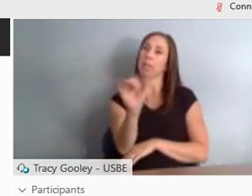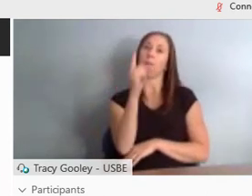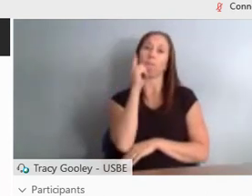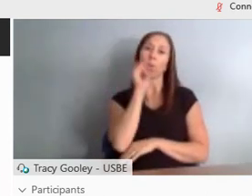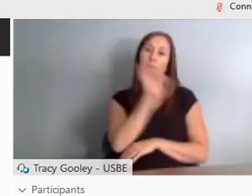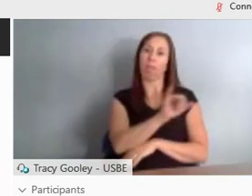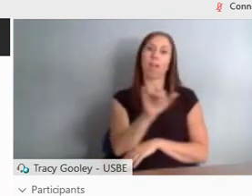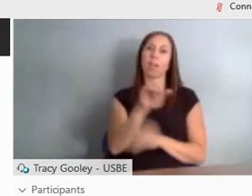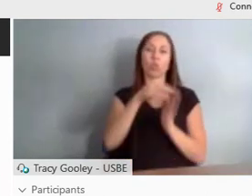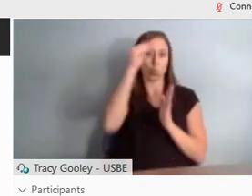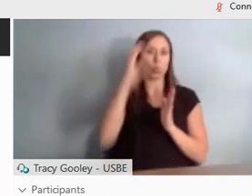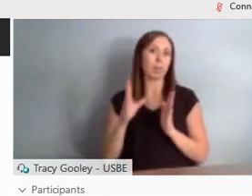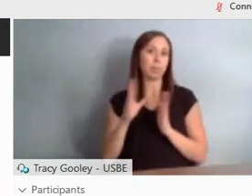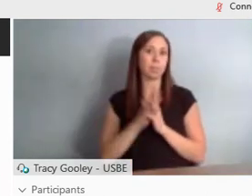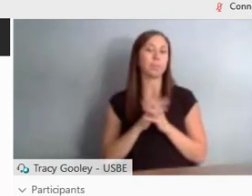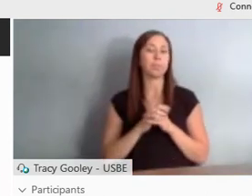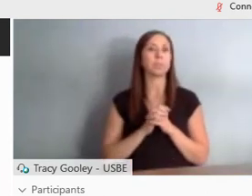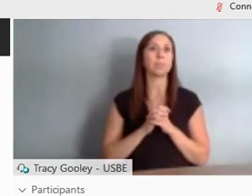individual basis.